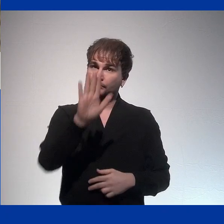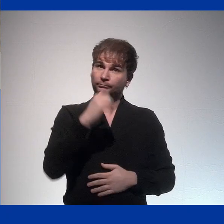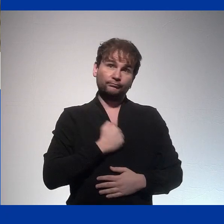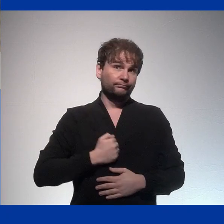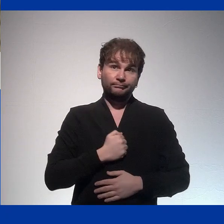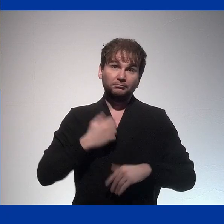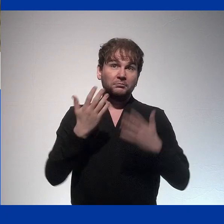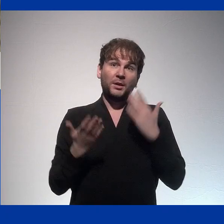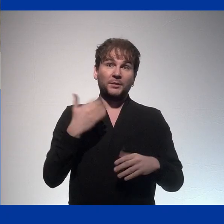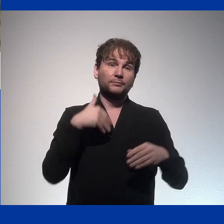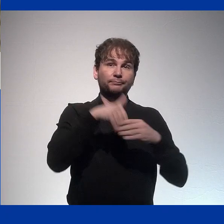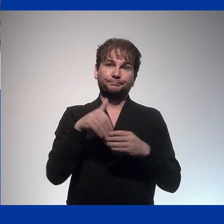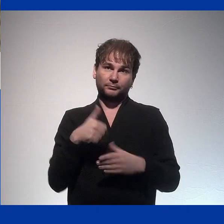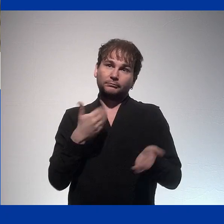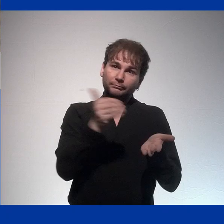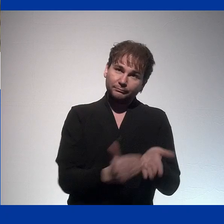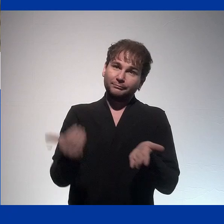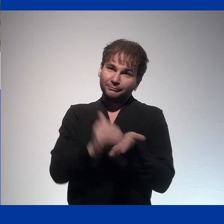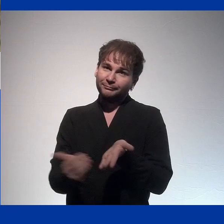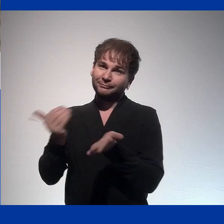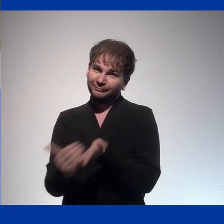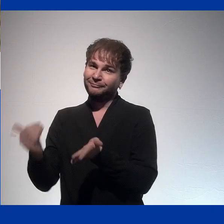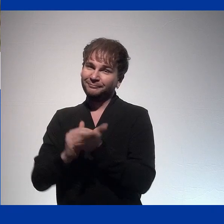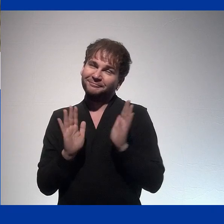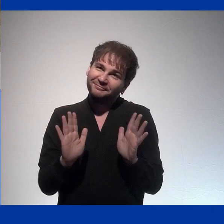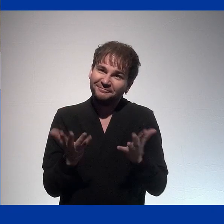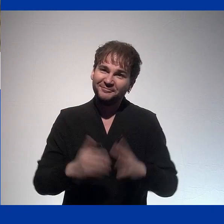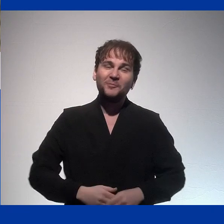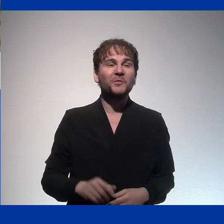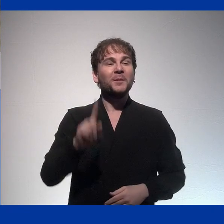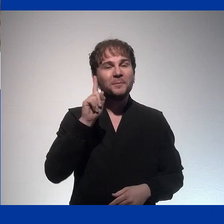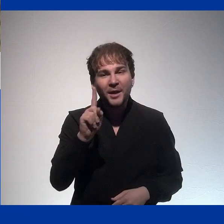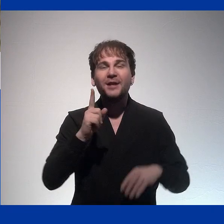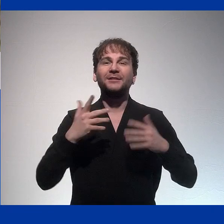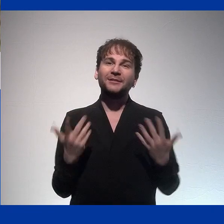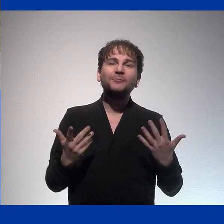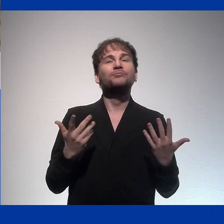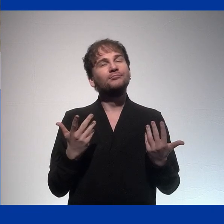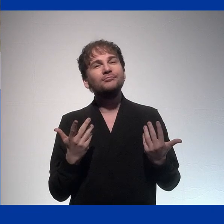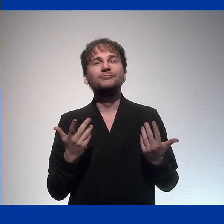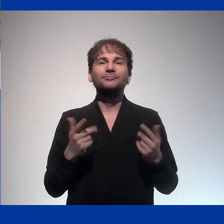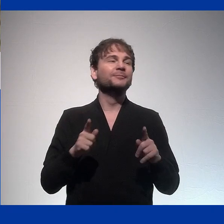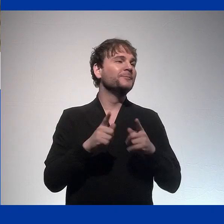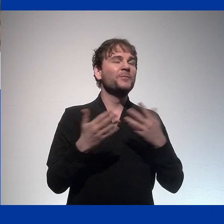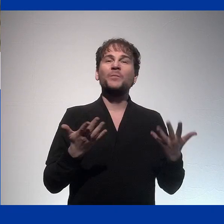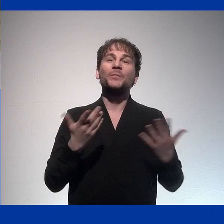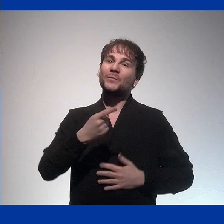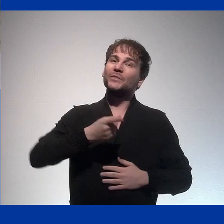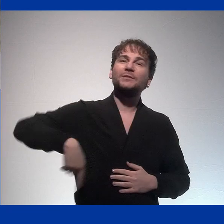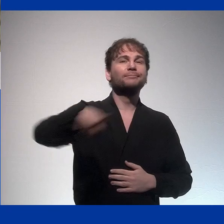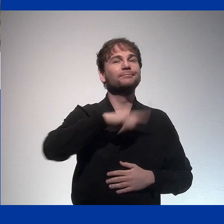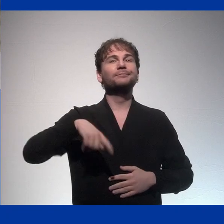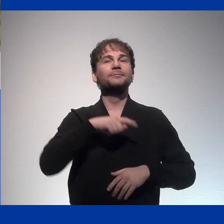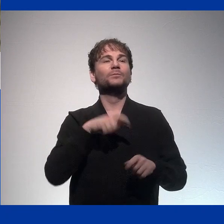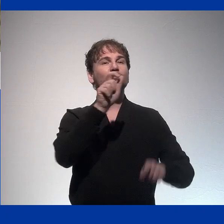that we want to express and that we have some kind of common vision. So I'm sorry that I'm repeating myself, but not so